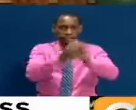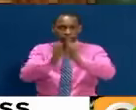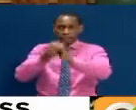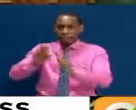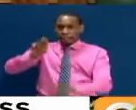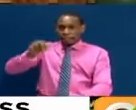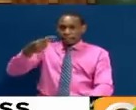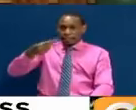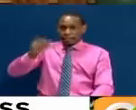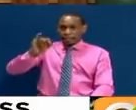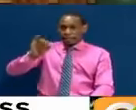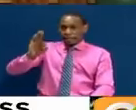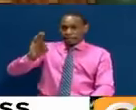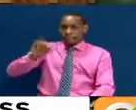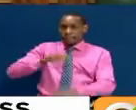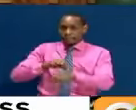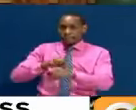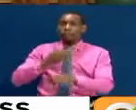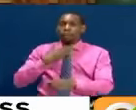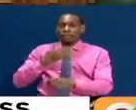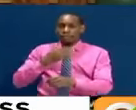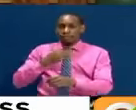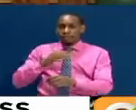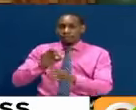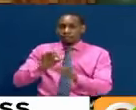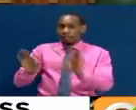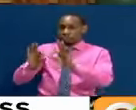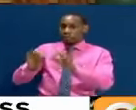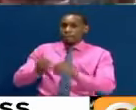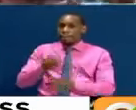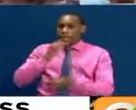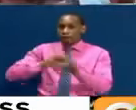NHIF as it perfects the medical insurance scheme.